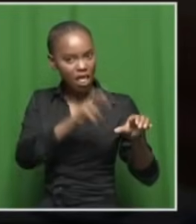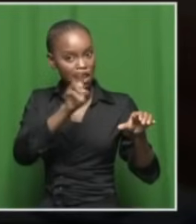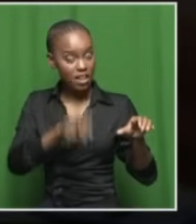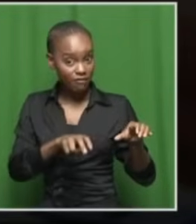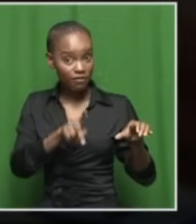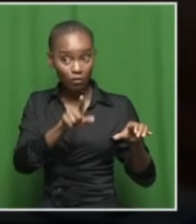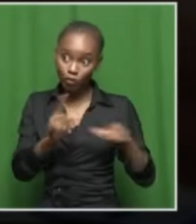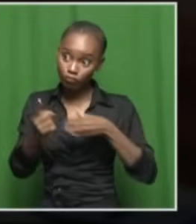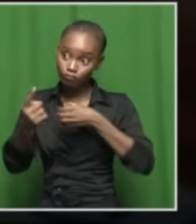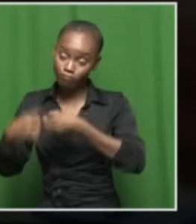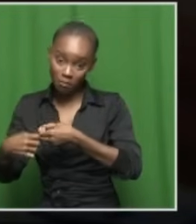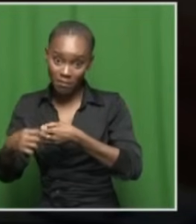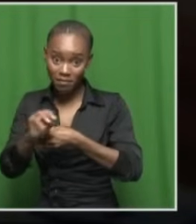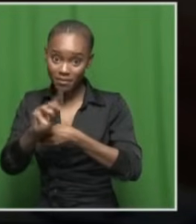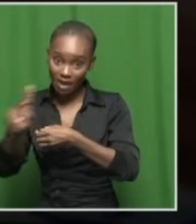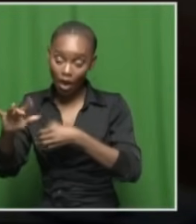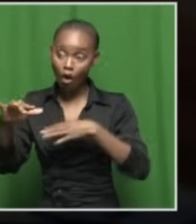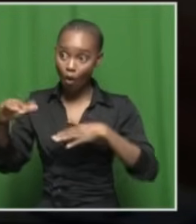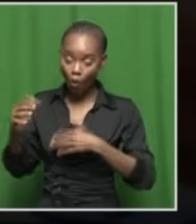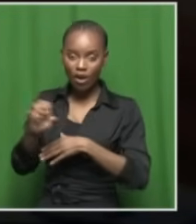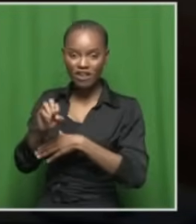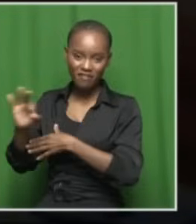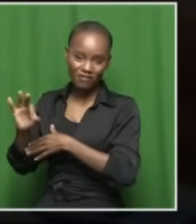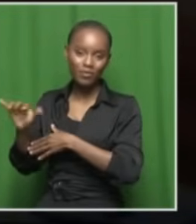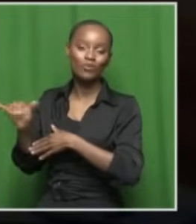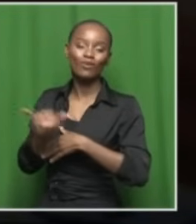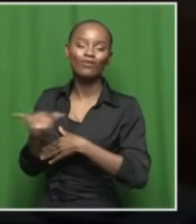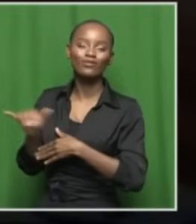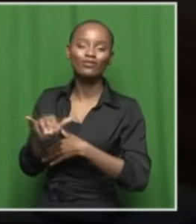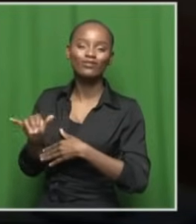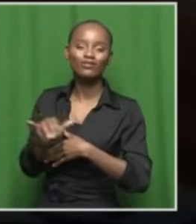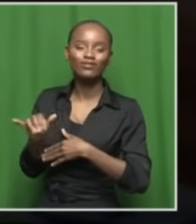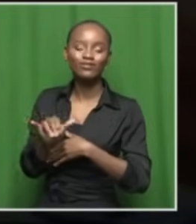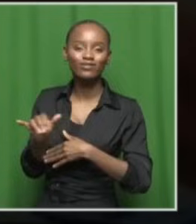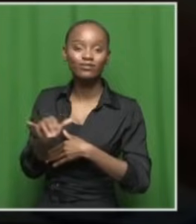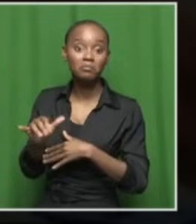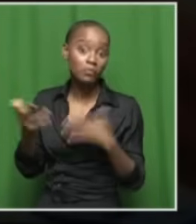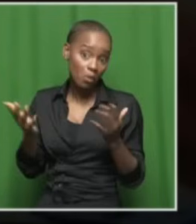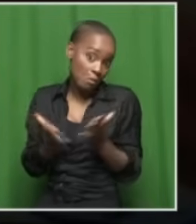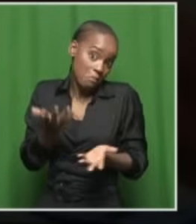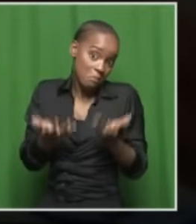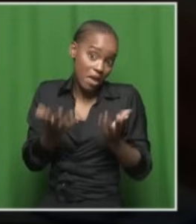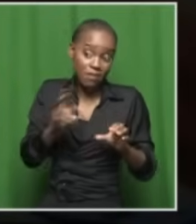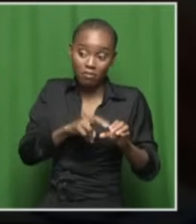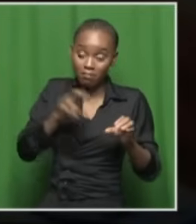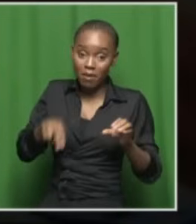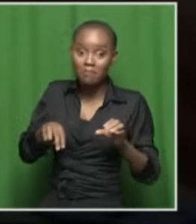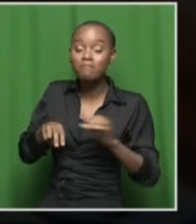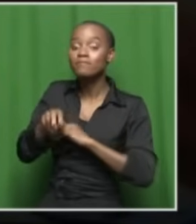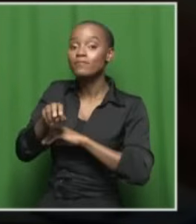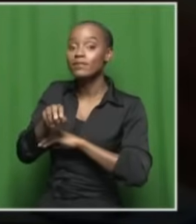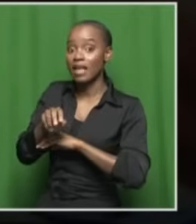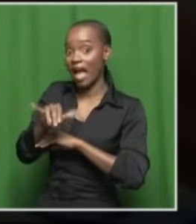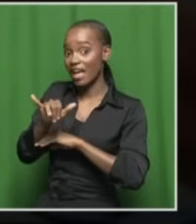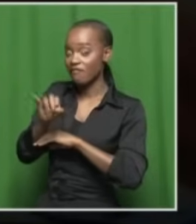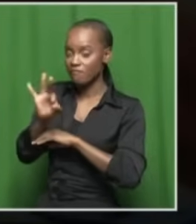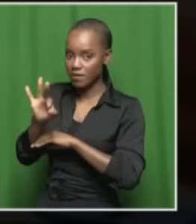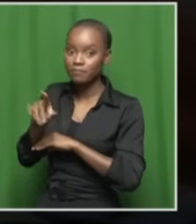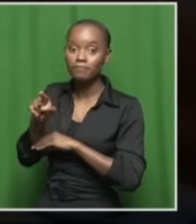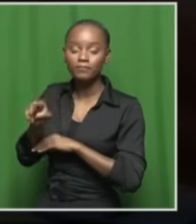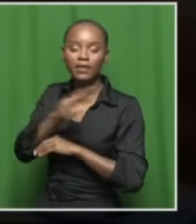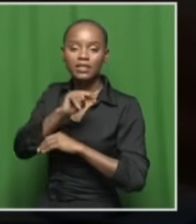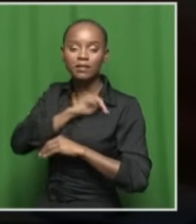EFF, will be taken by former President Jacob Zuma, or even the IFP grew a lot in KwaZulu-Natal, for